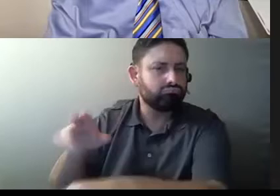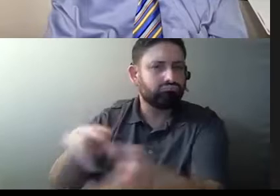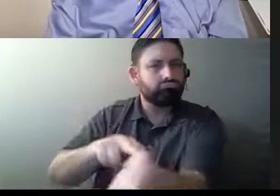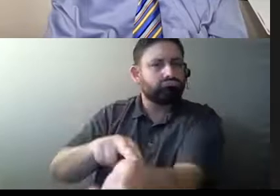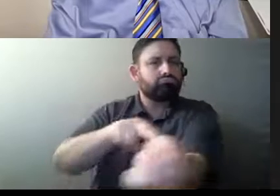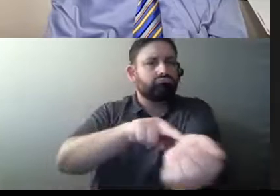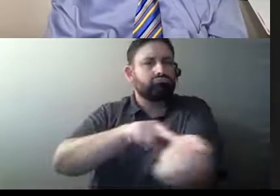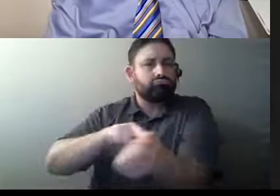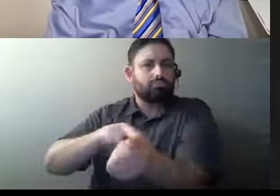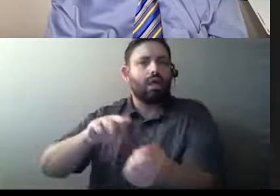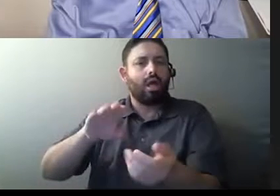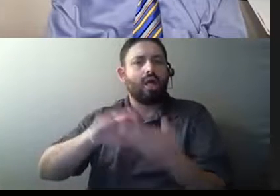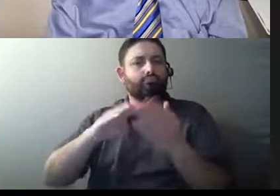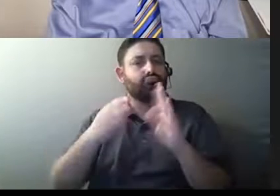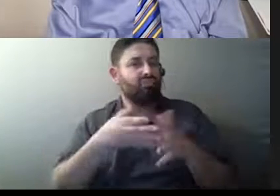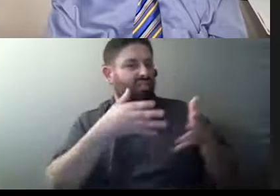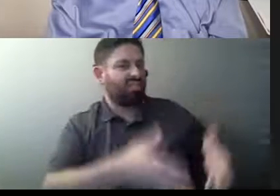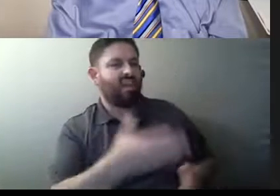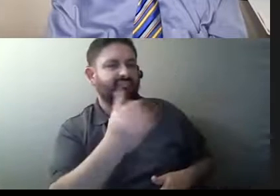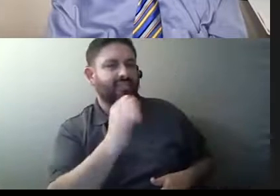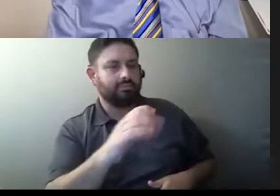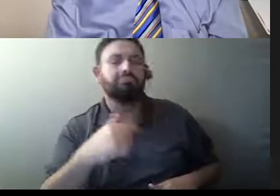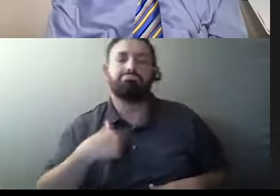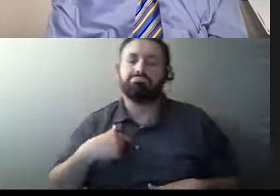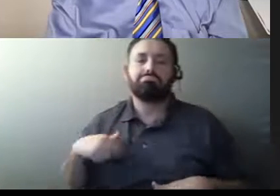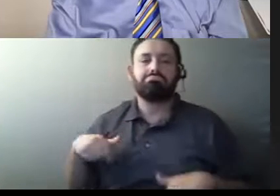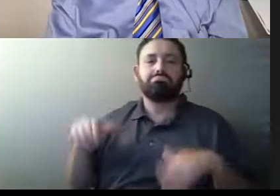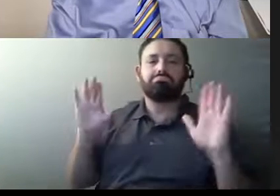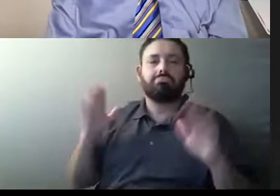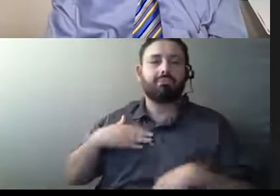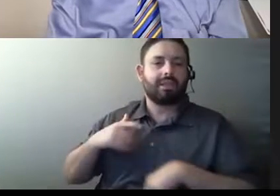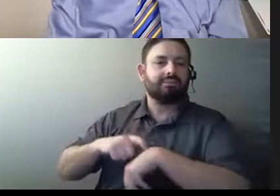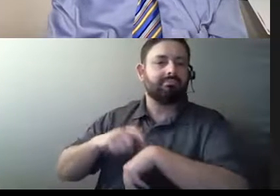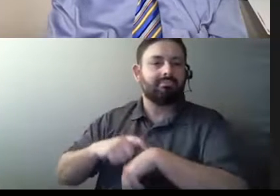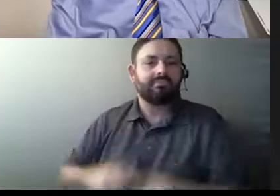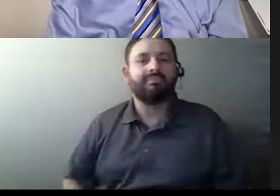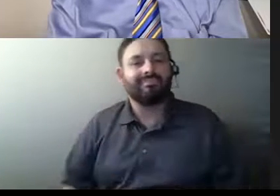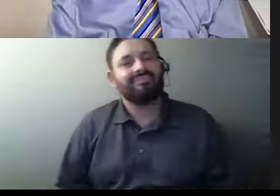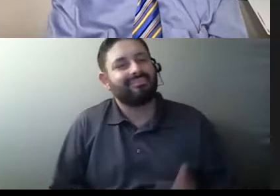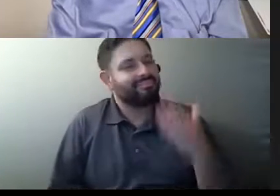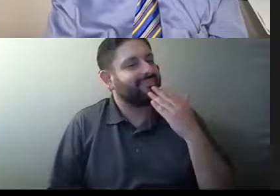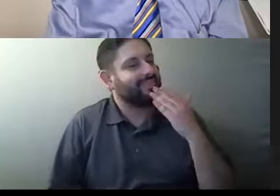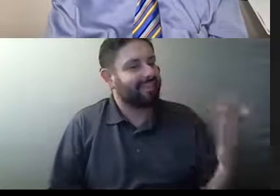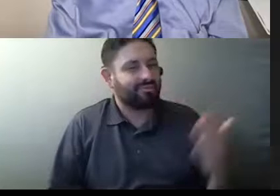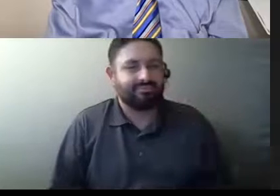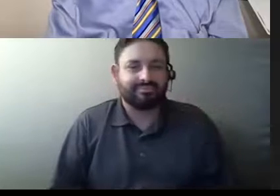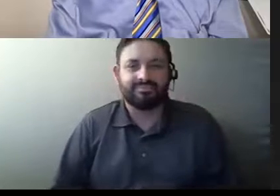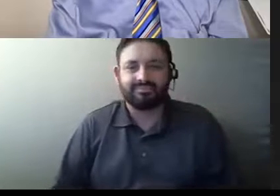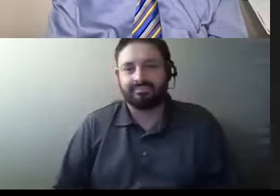You have 15 seconds. I yield my time. Thank you.